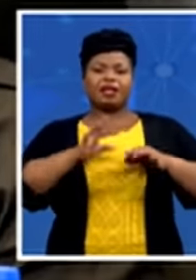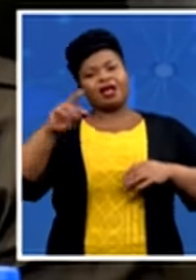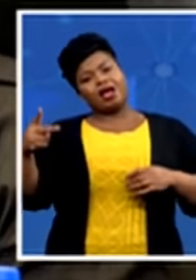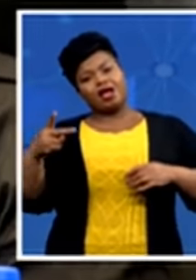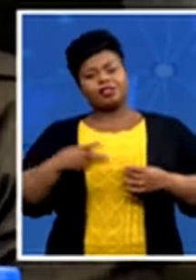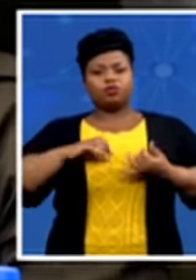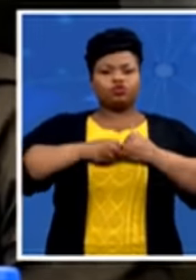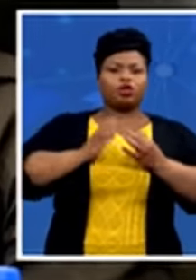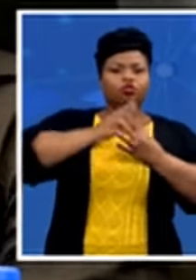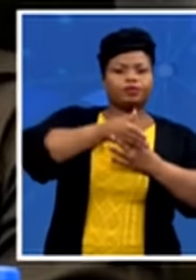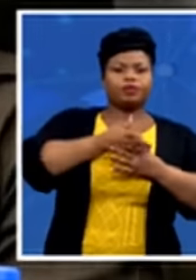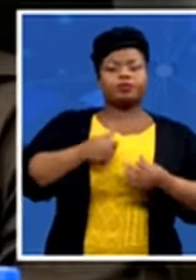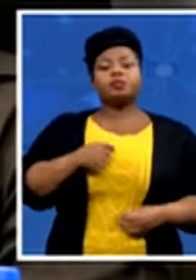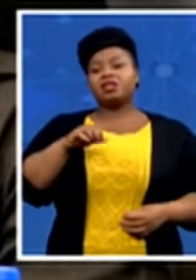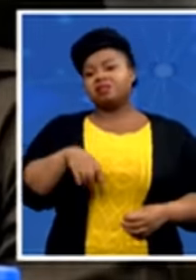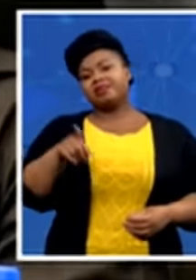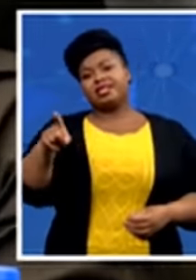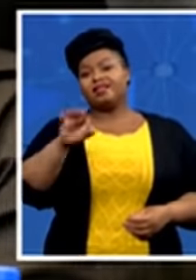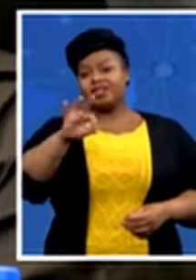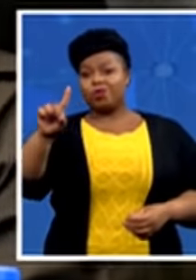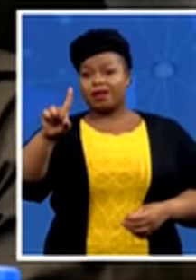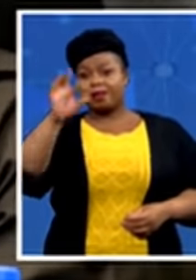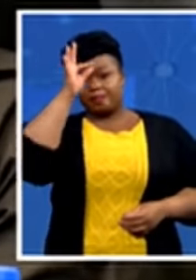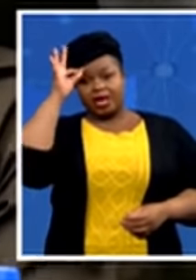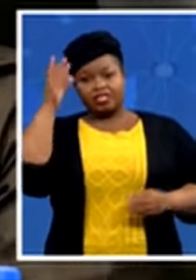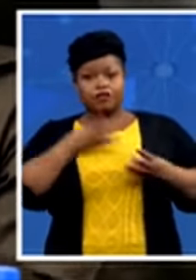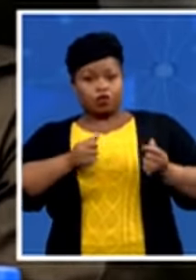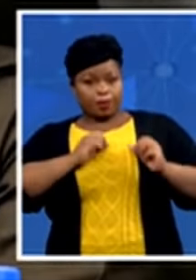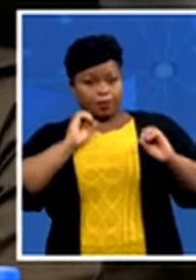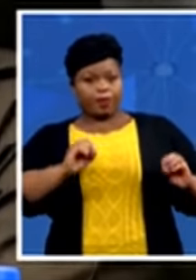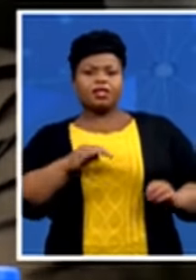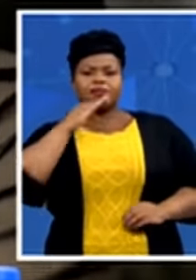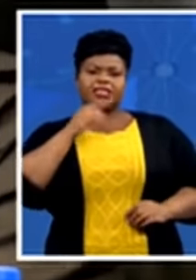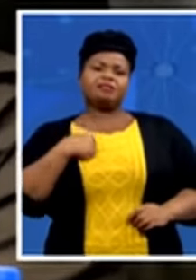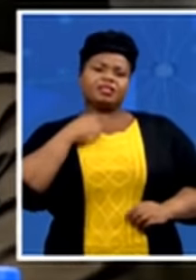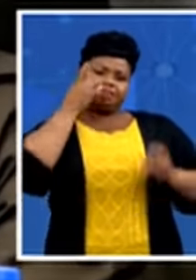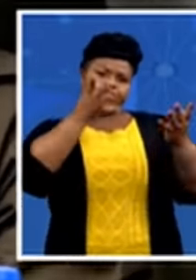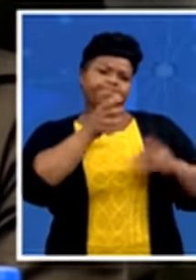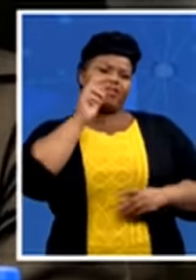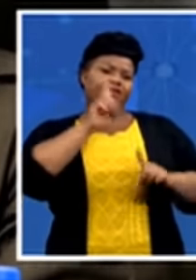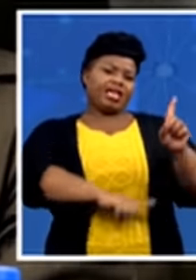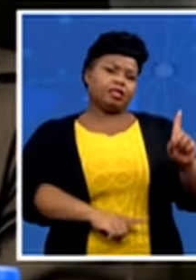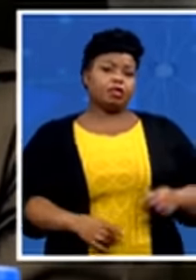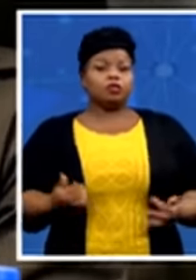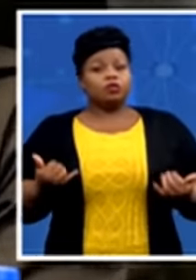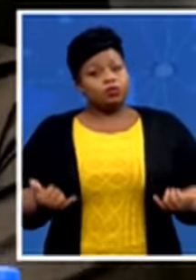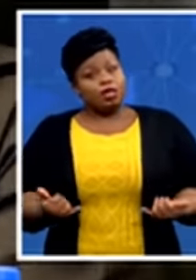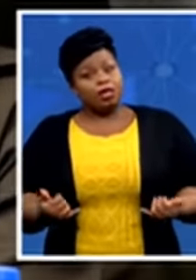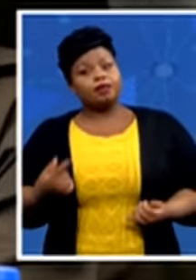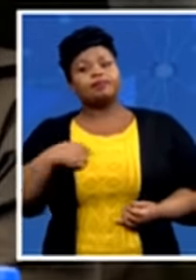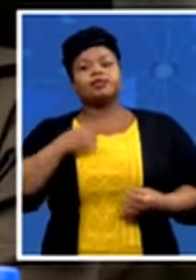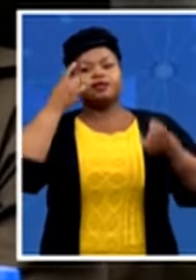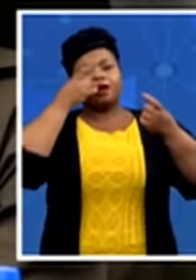failed. So today, what are we doing is to tell you that we are pushing back the renewal, but at the same time,